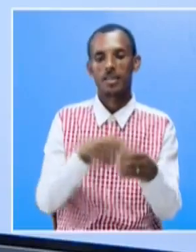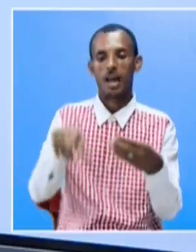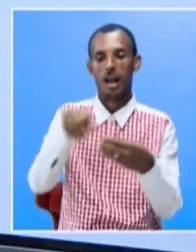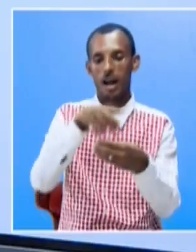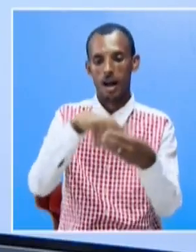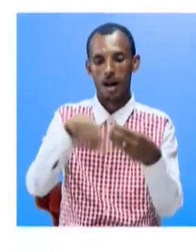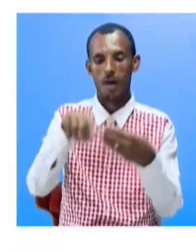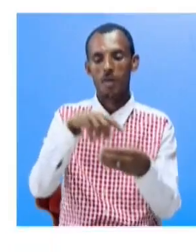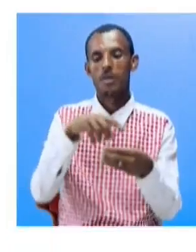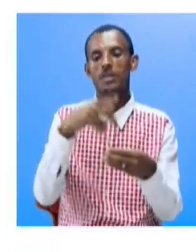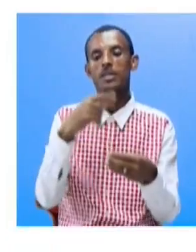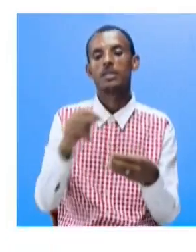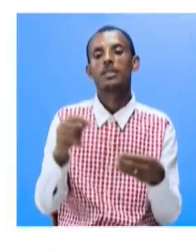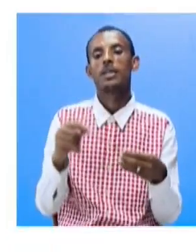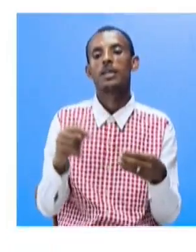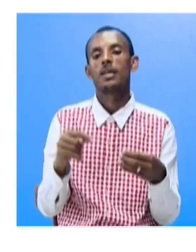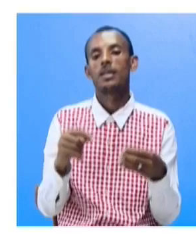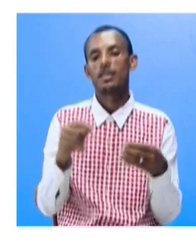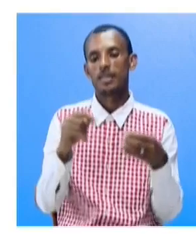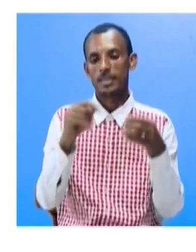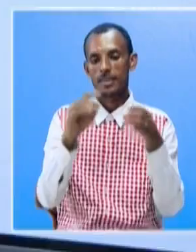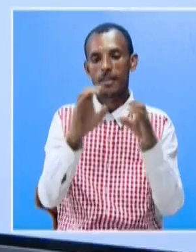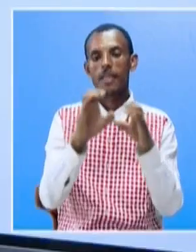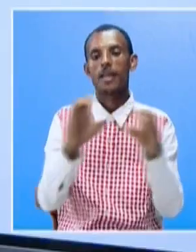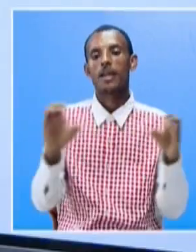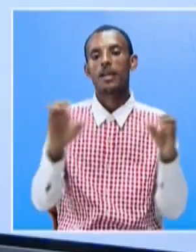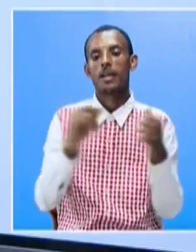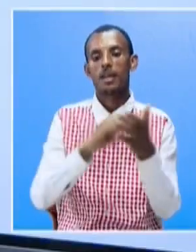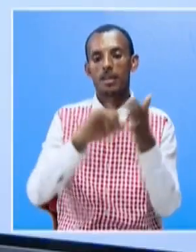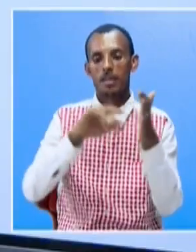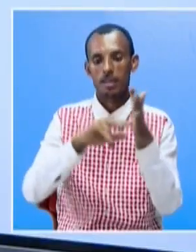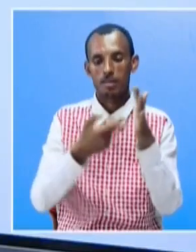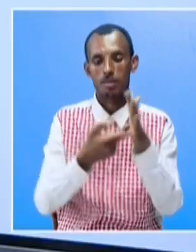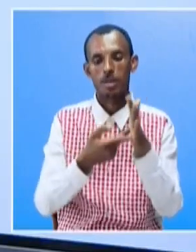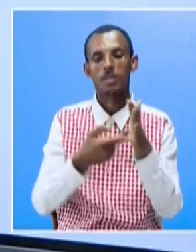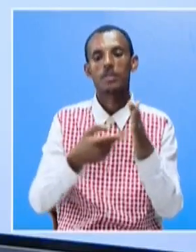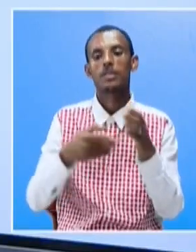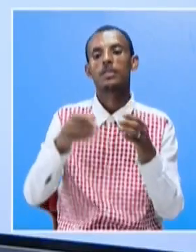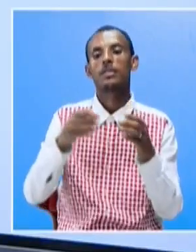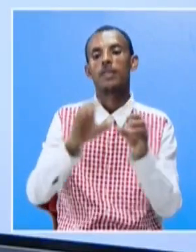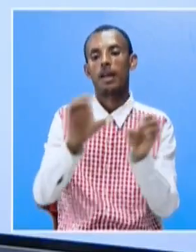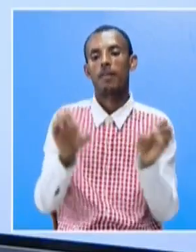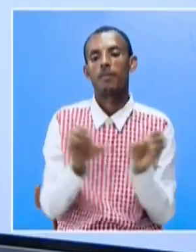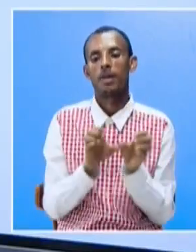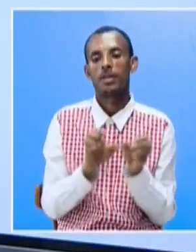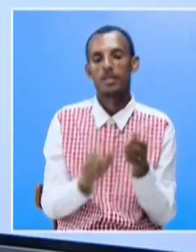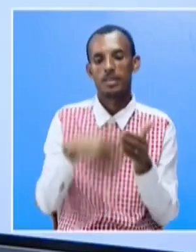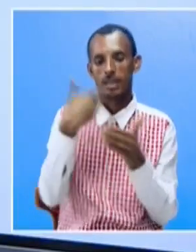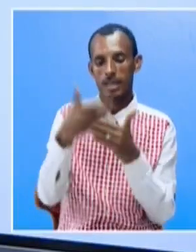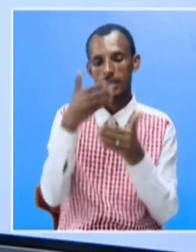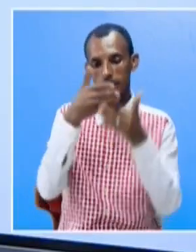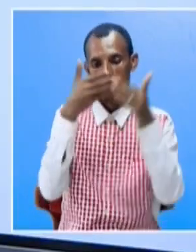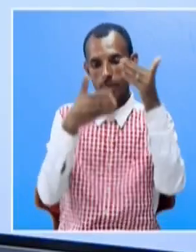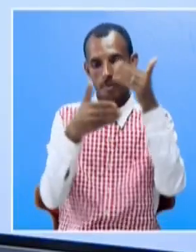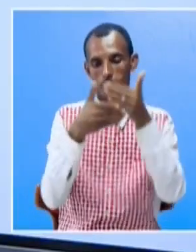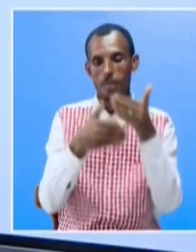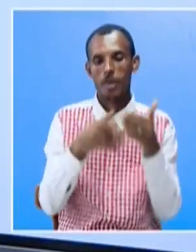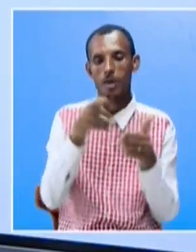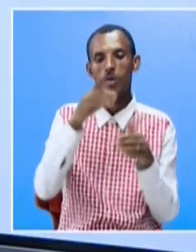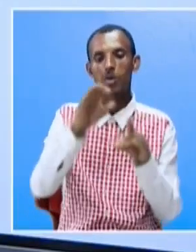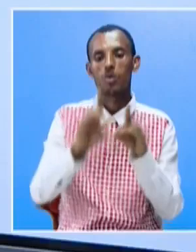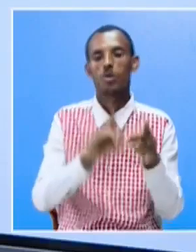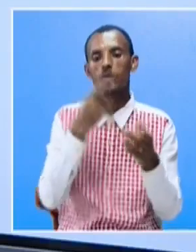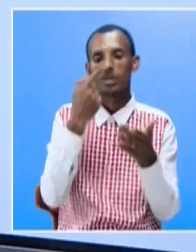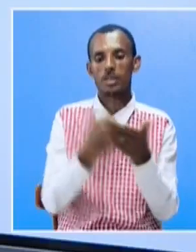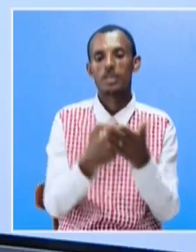circle. So it is a circumference. You can measure the circumference. So the next step, you do this one. You take